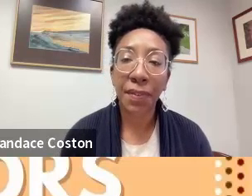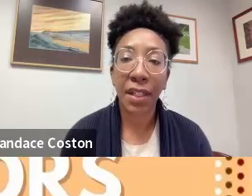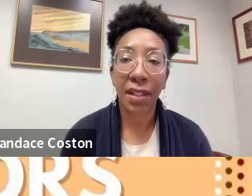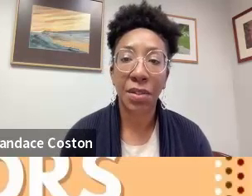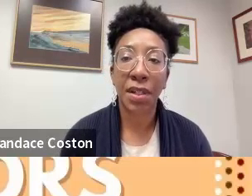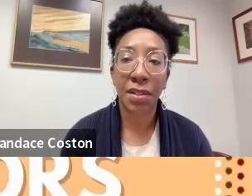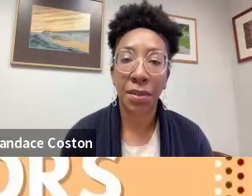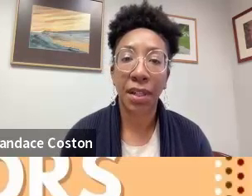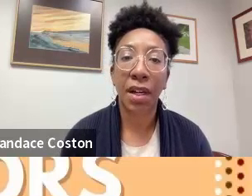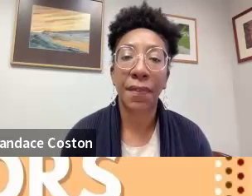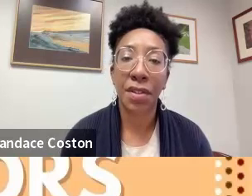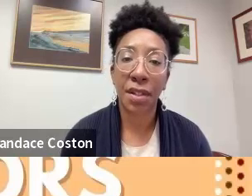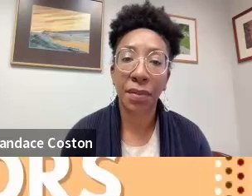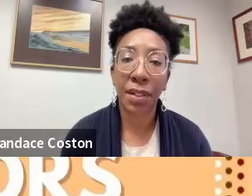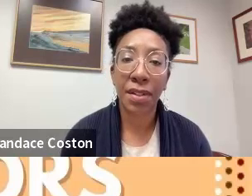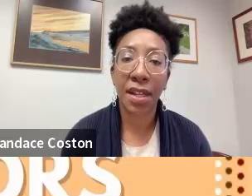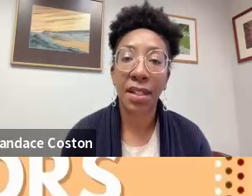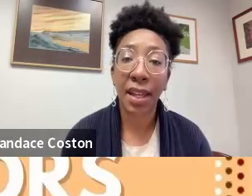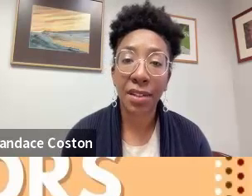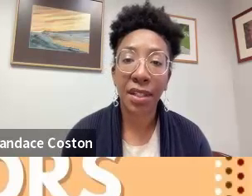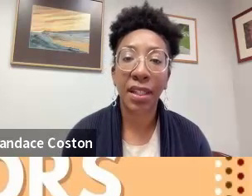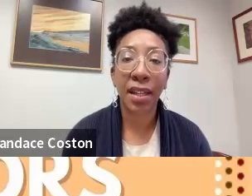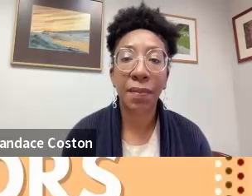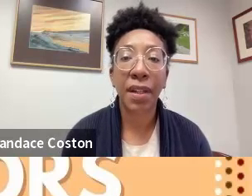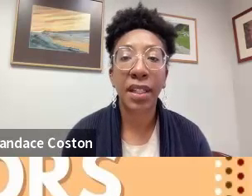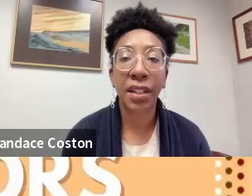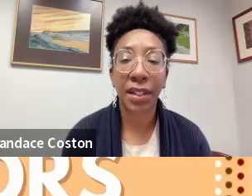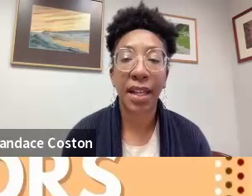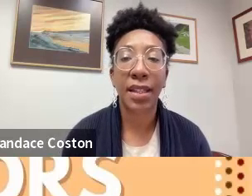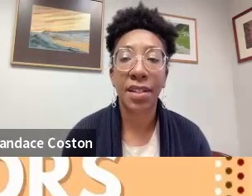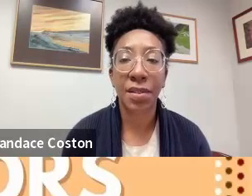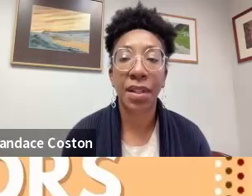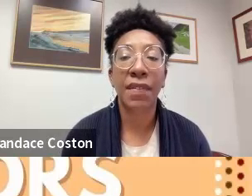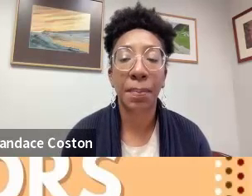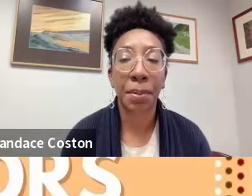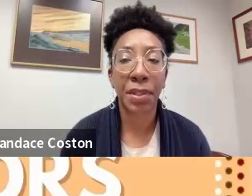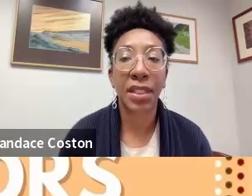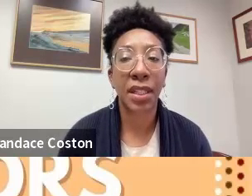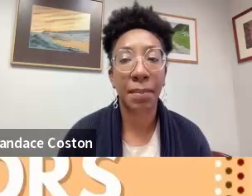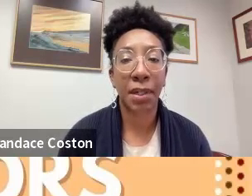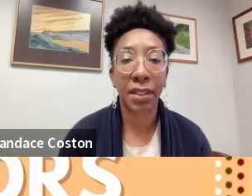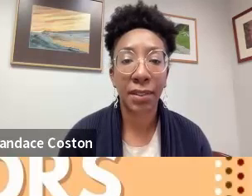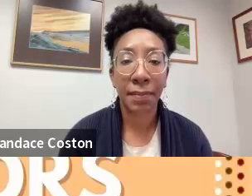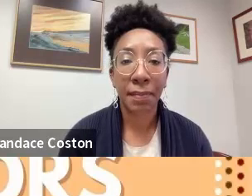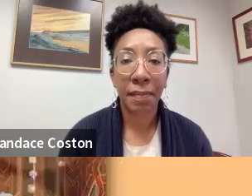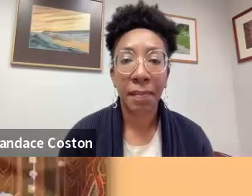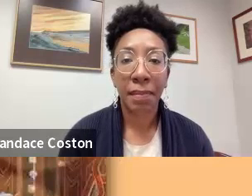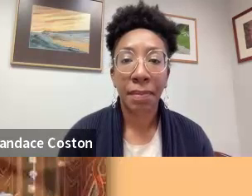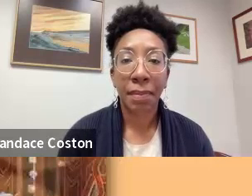this beautifully illustrated story offers young readers an engaging, kid-friendly look at the history of an important landmark.